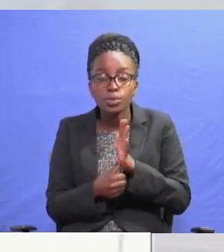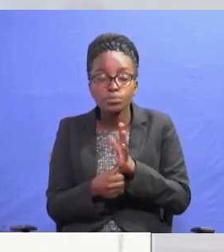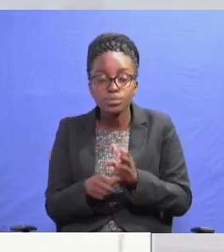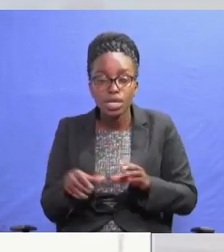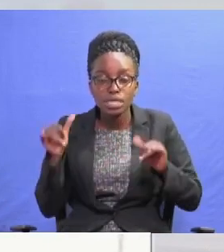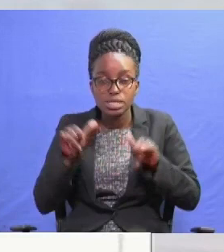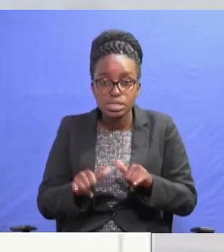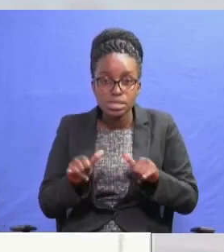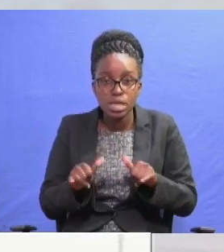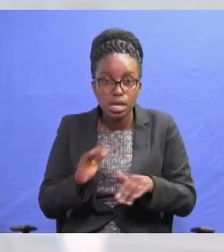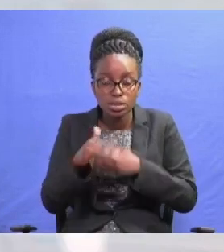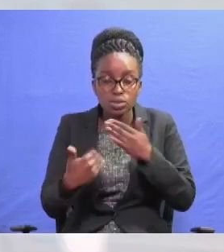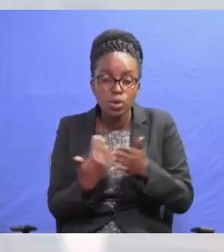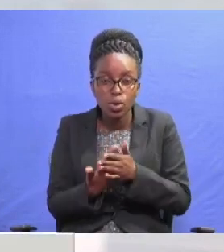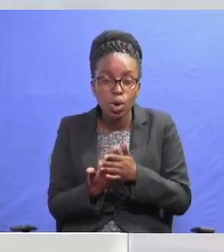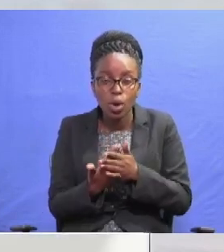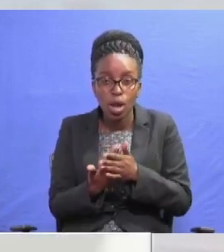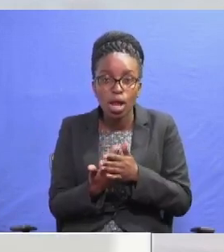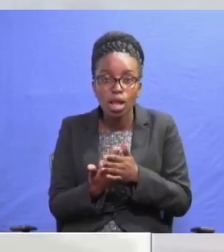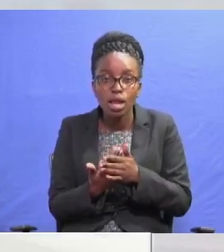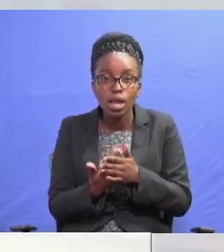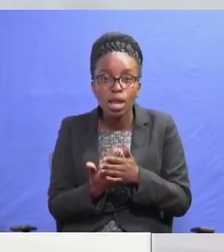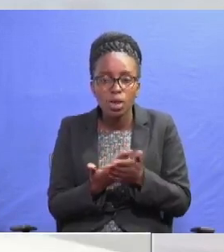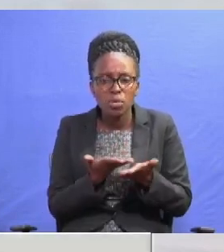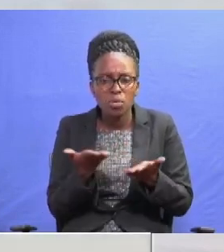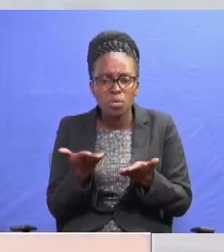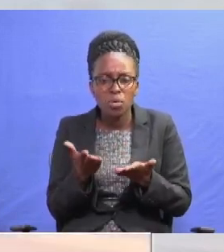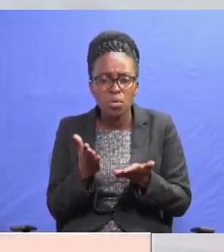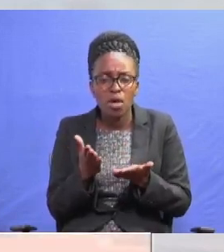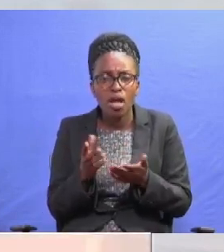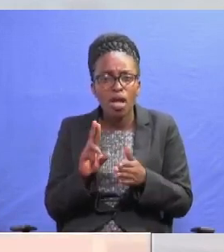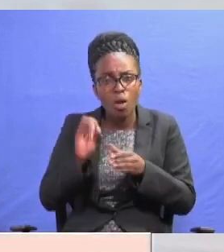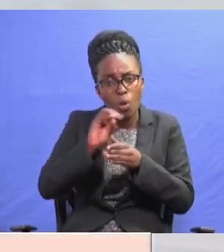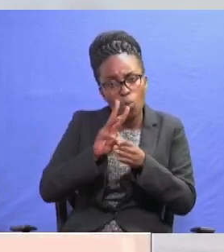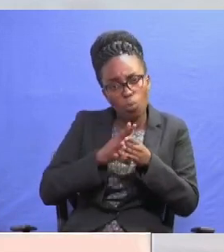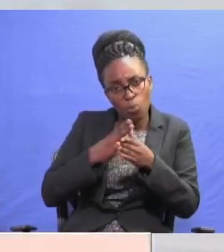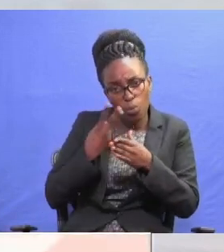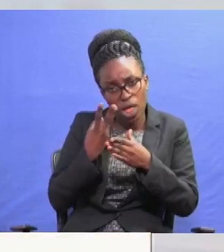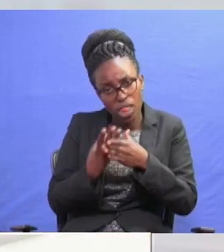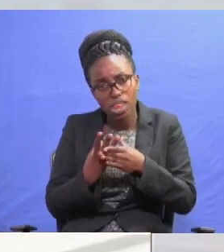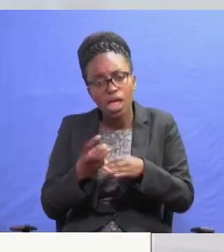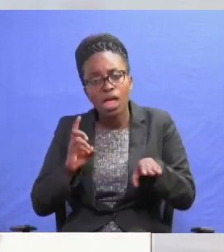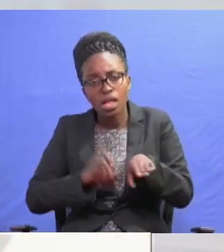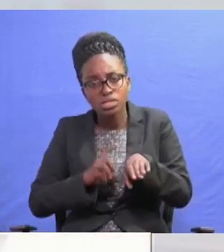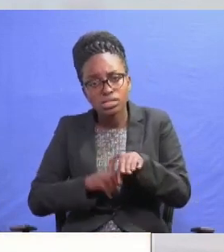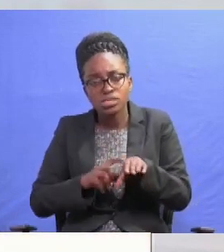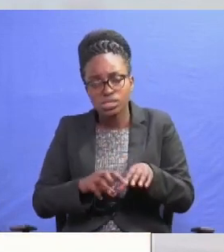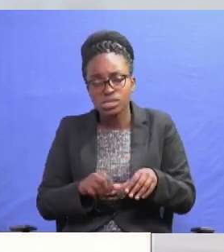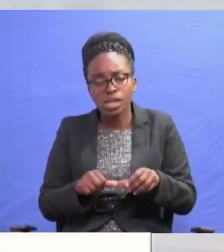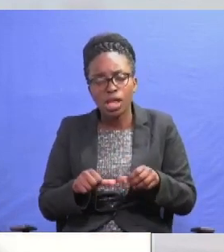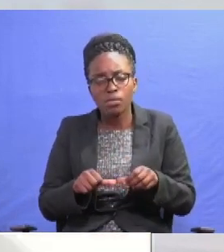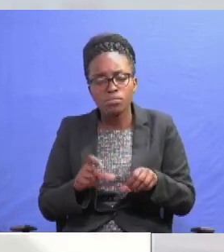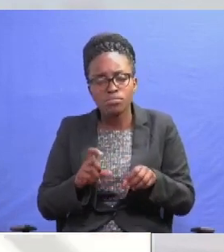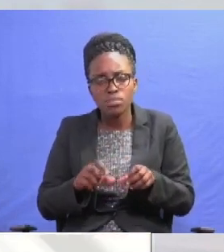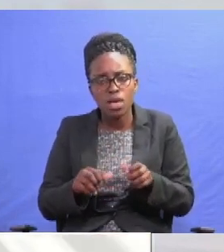all to map areas to assess whether it is safe for settlement, and all this,